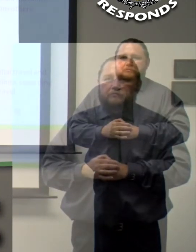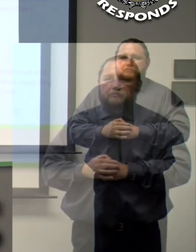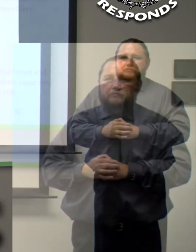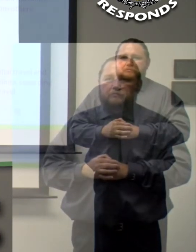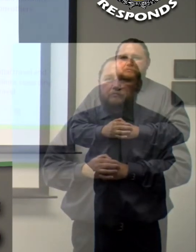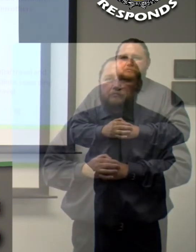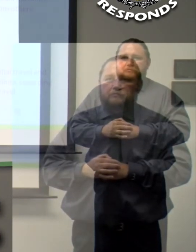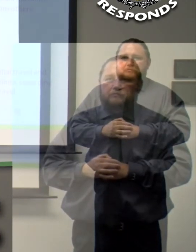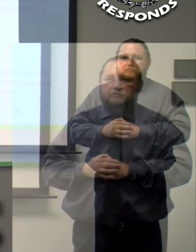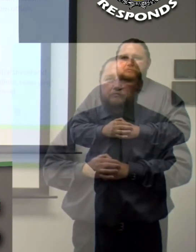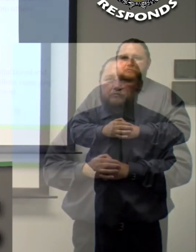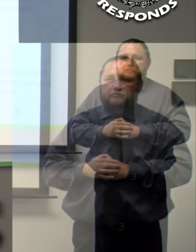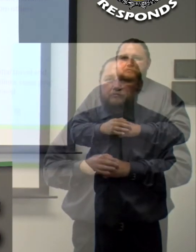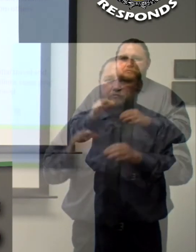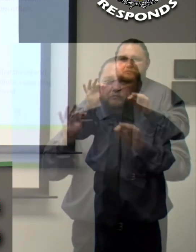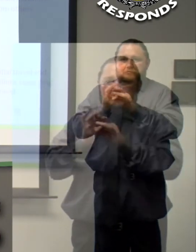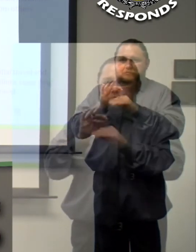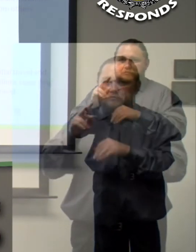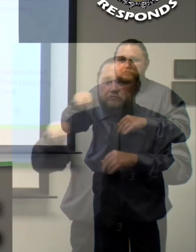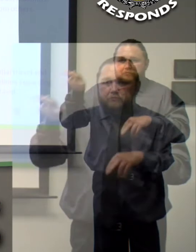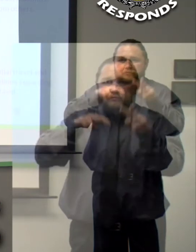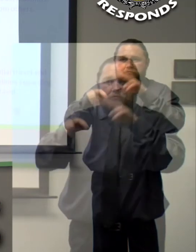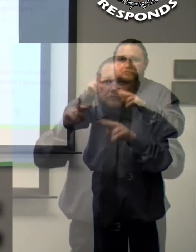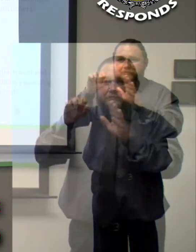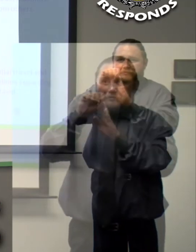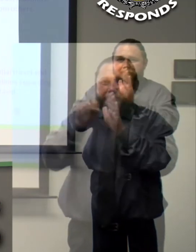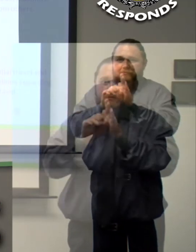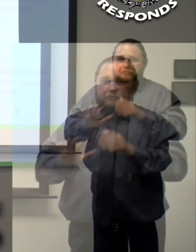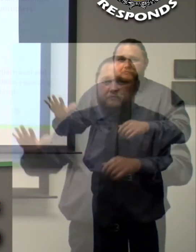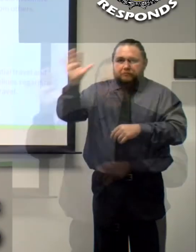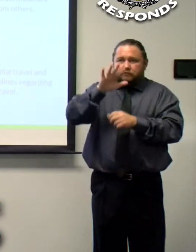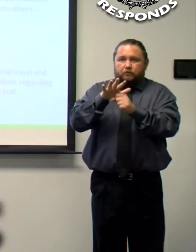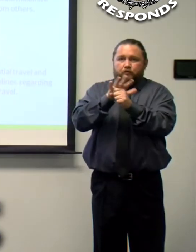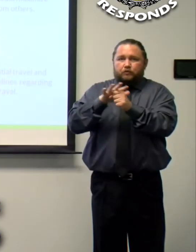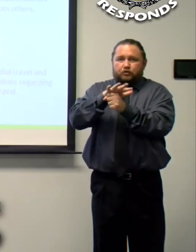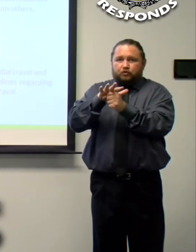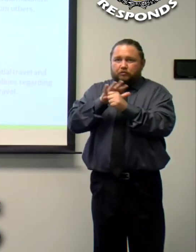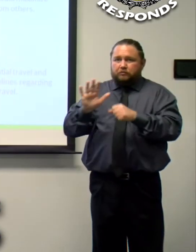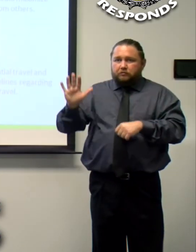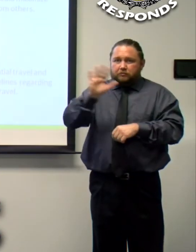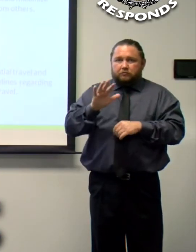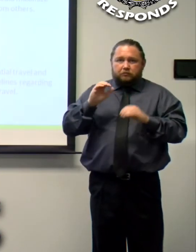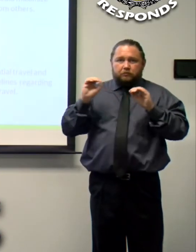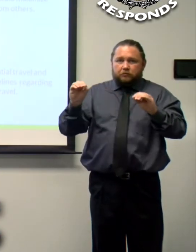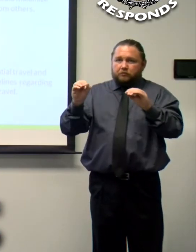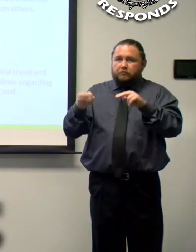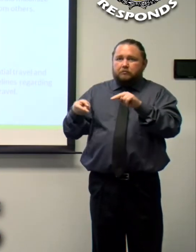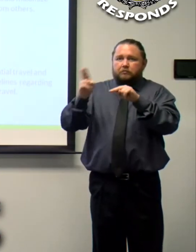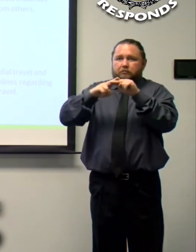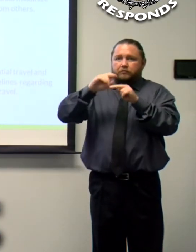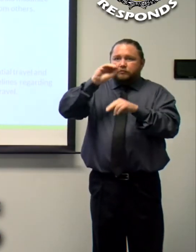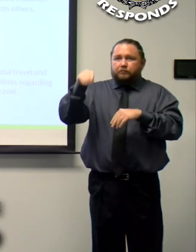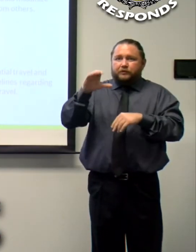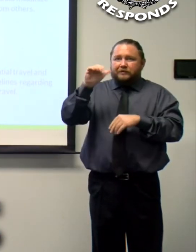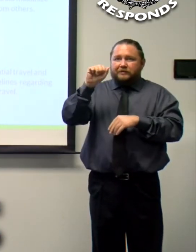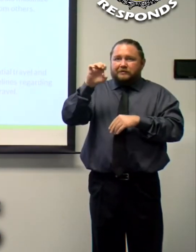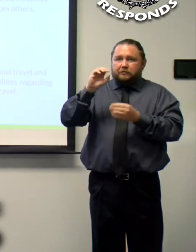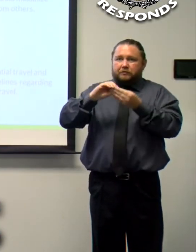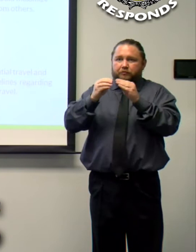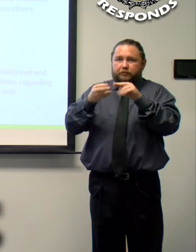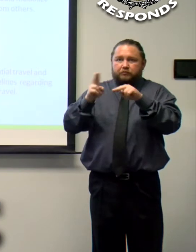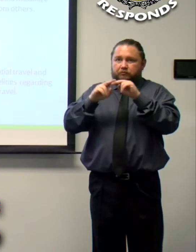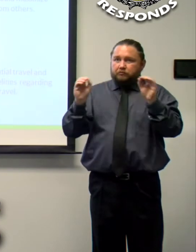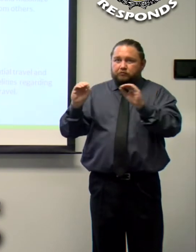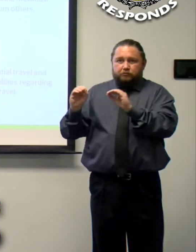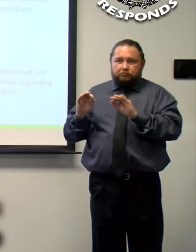up, and they satisfy the gating criteria for a second time, meaning for 28 days, not just 14, but 28